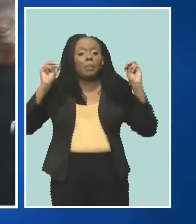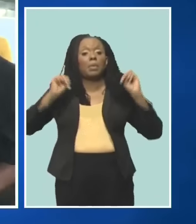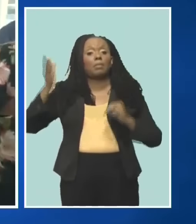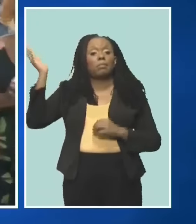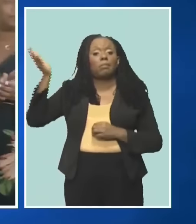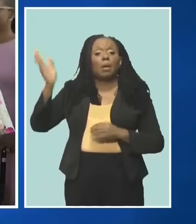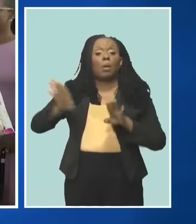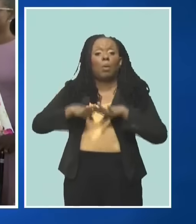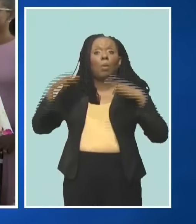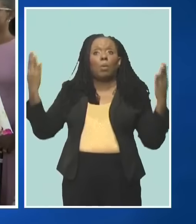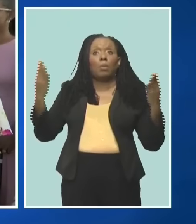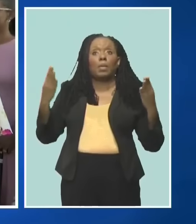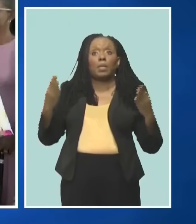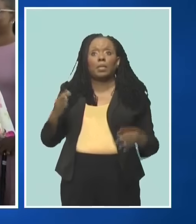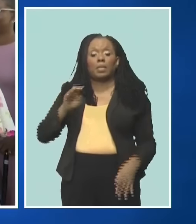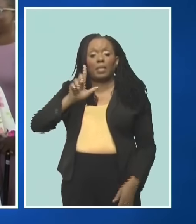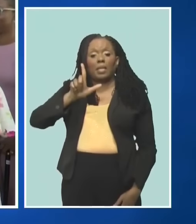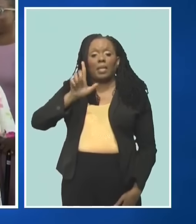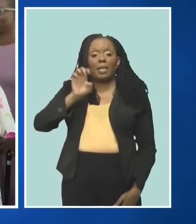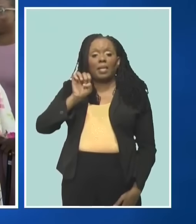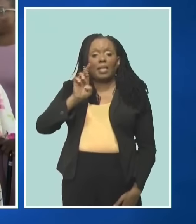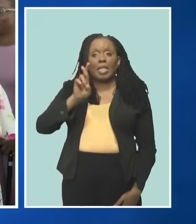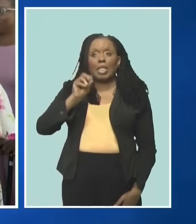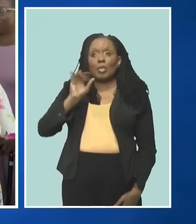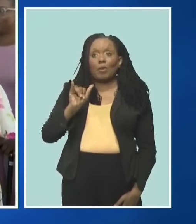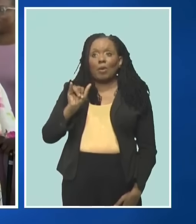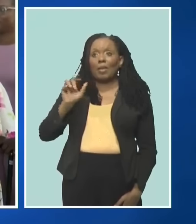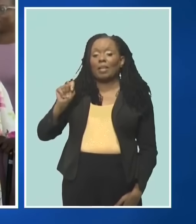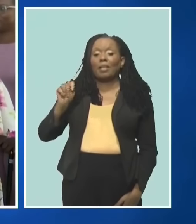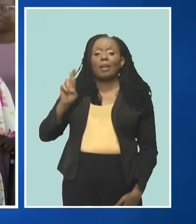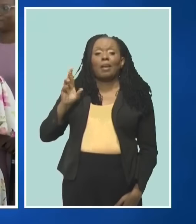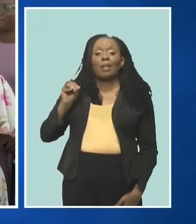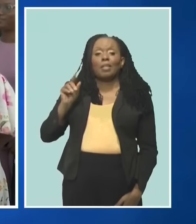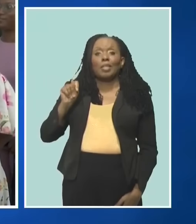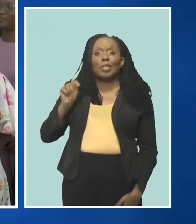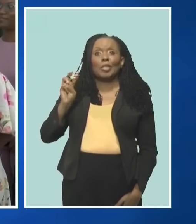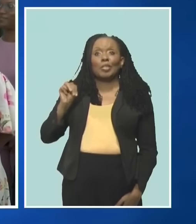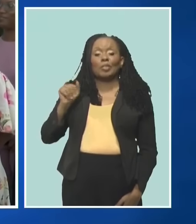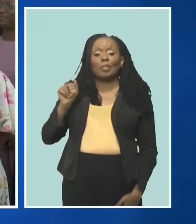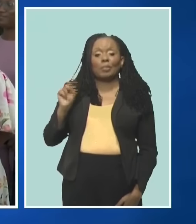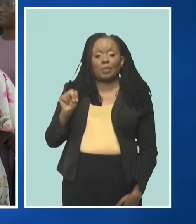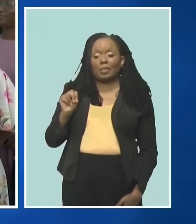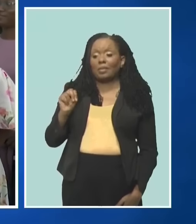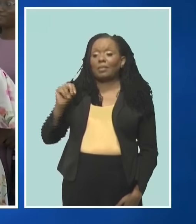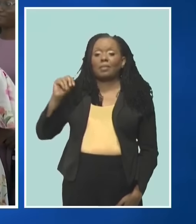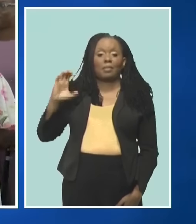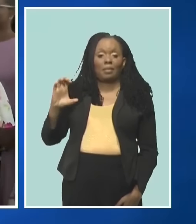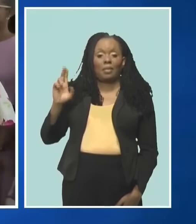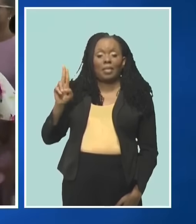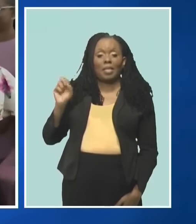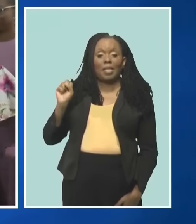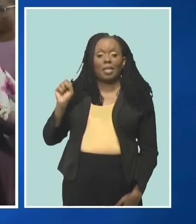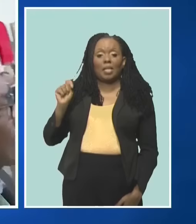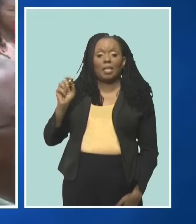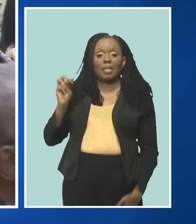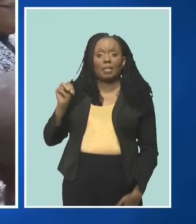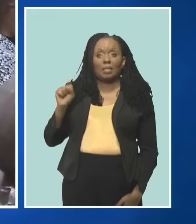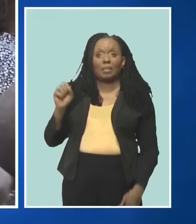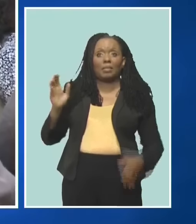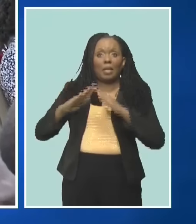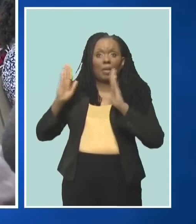opening of the Leroy Trotman Customs House, the new home of the Customs Office. Ms. Motley says the National Honours Committee will soon